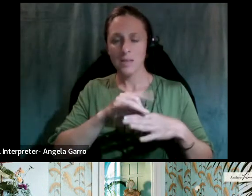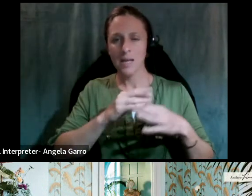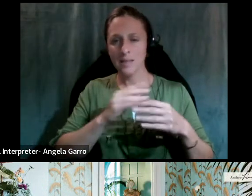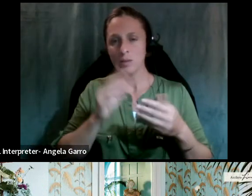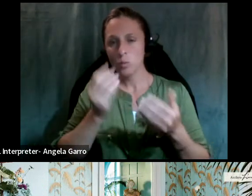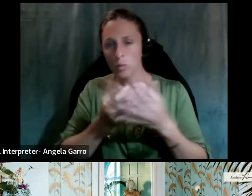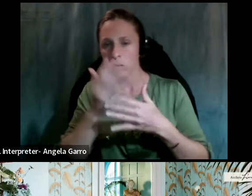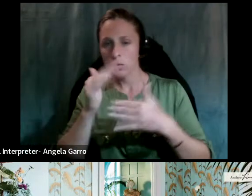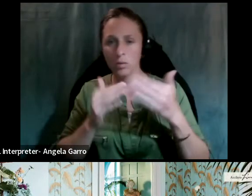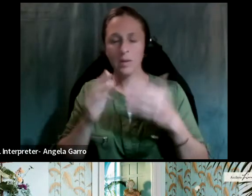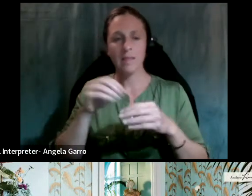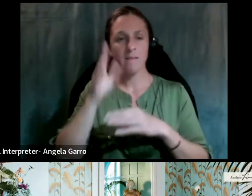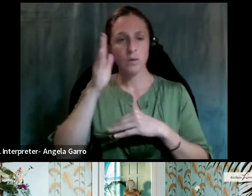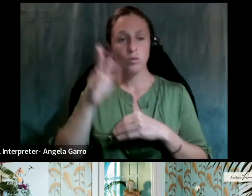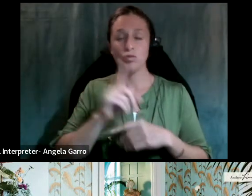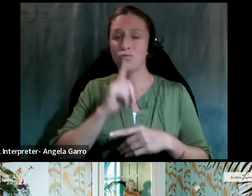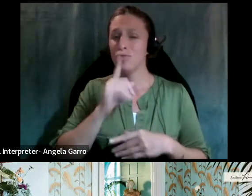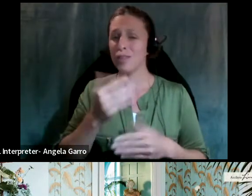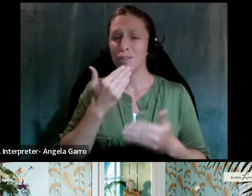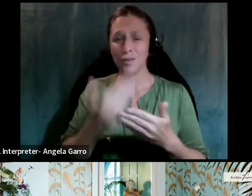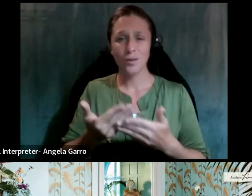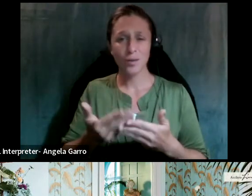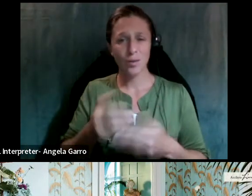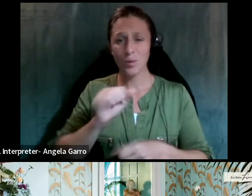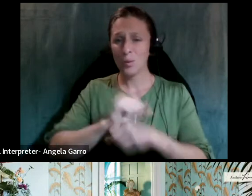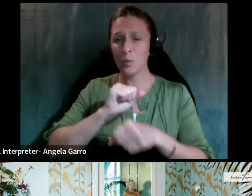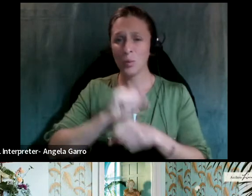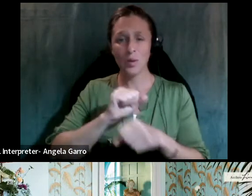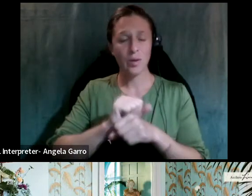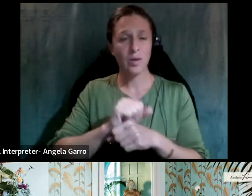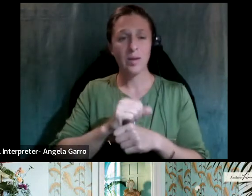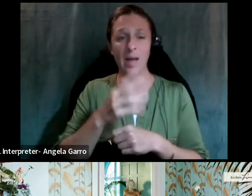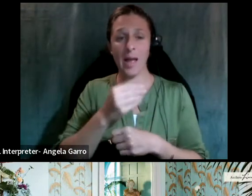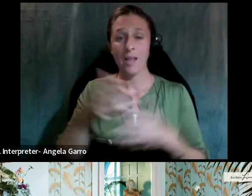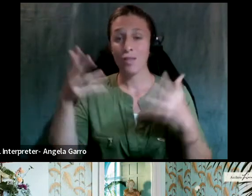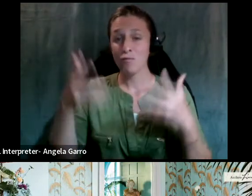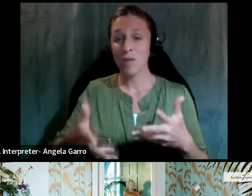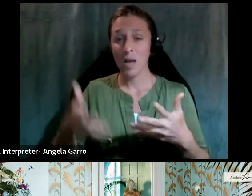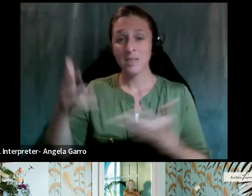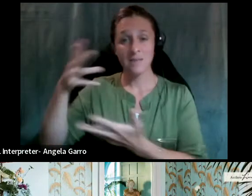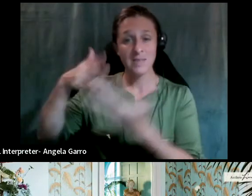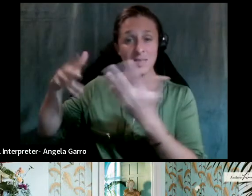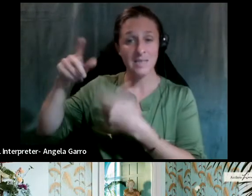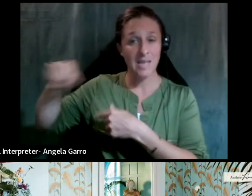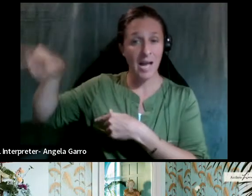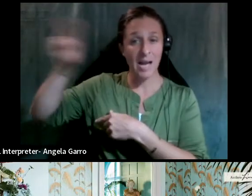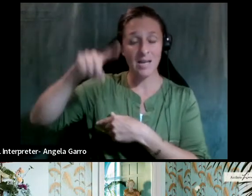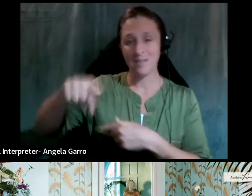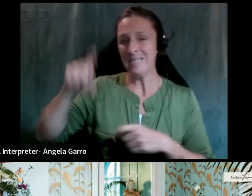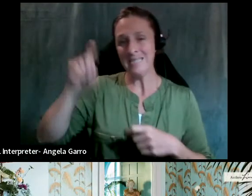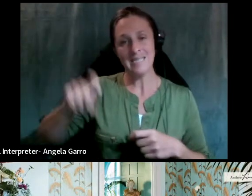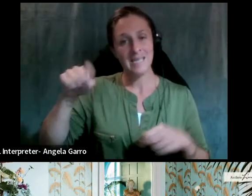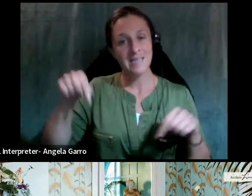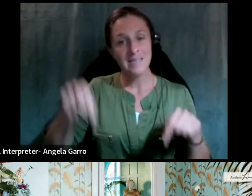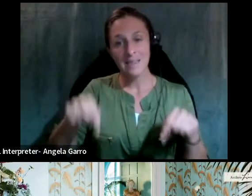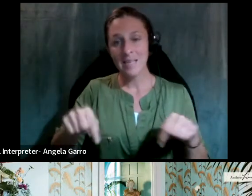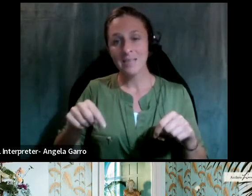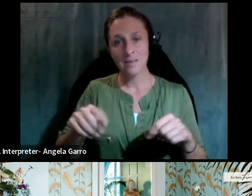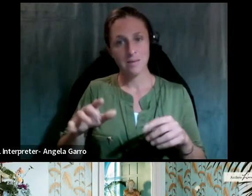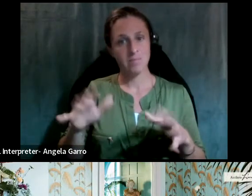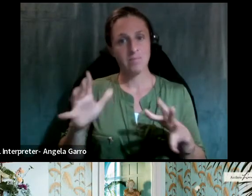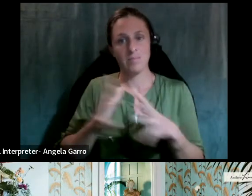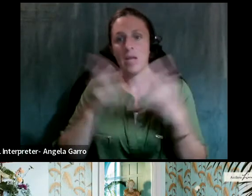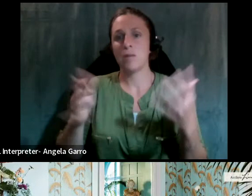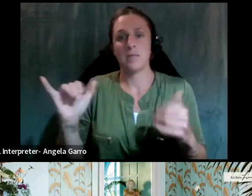It's really good work, and the rest of society needs us just as much as we do, because we see